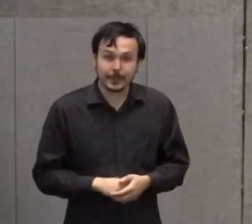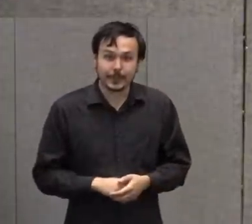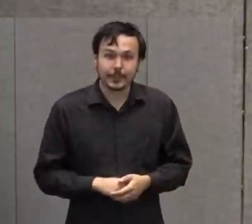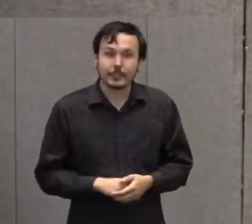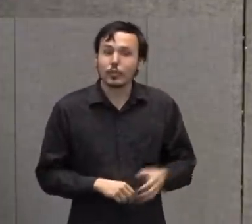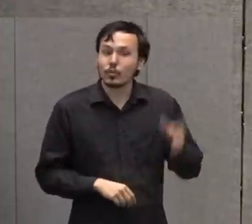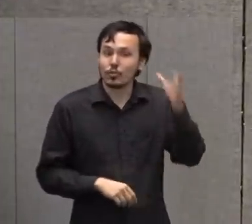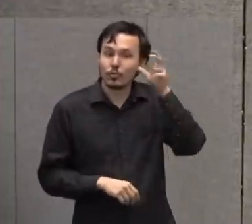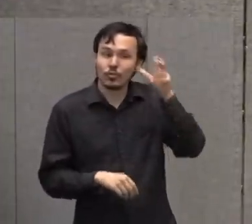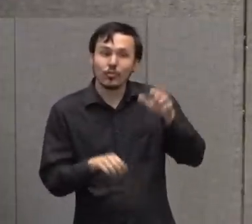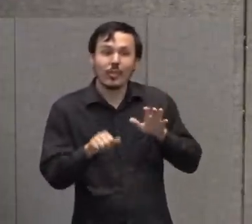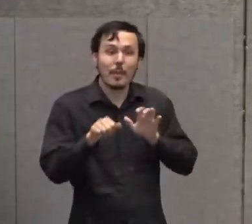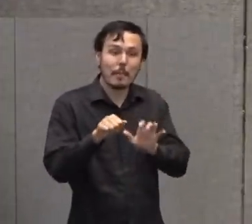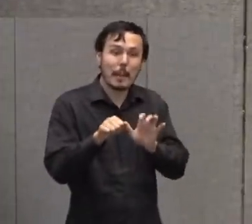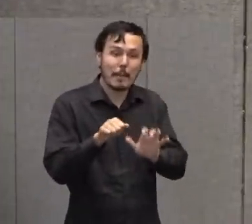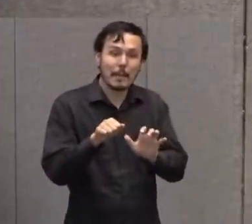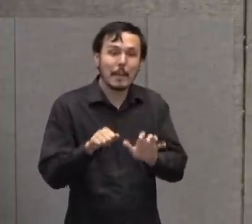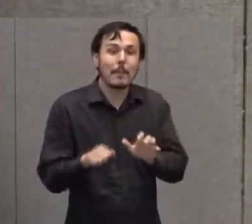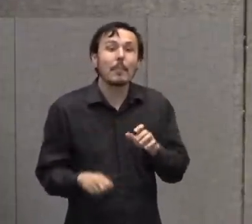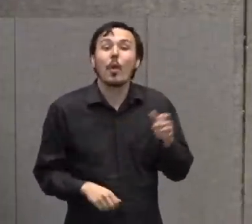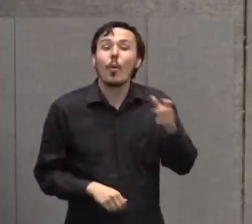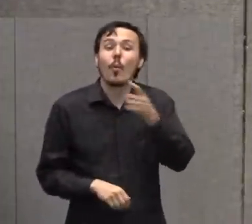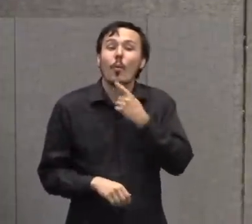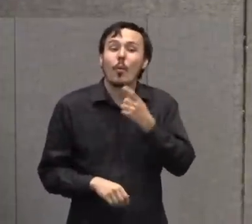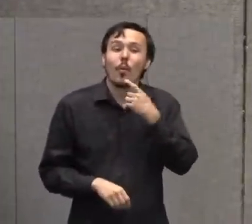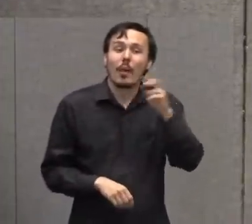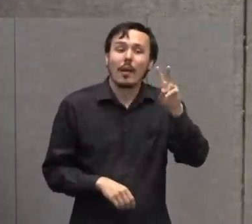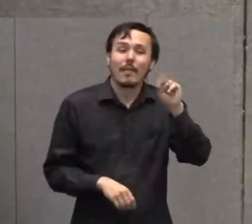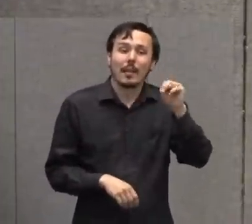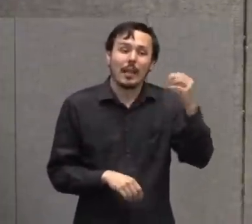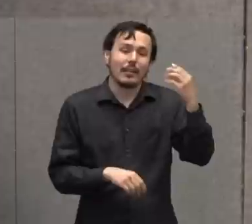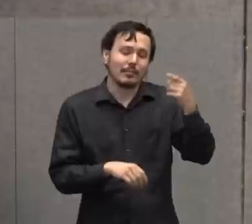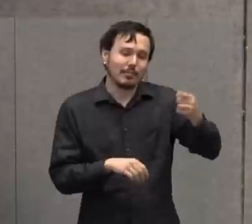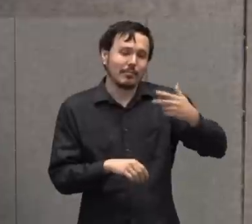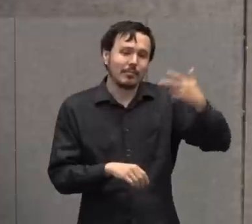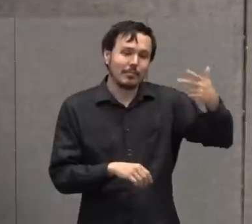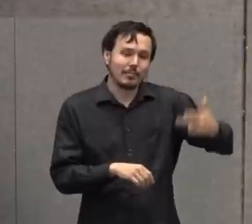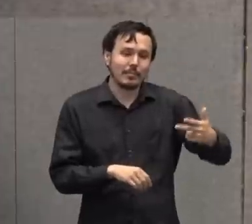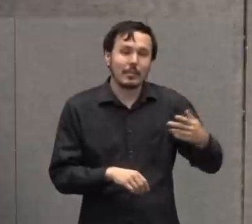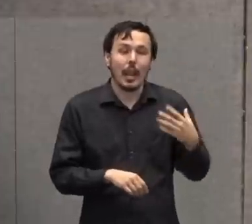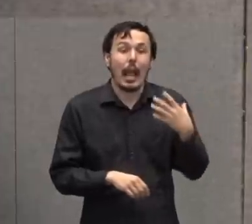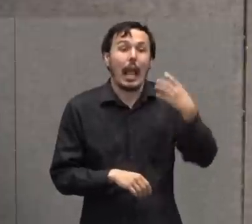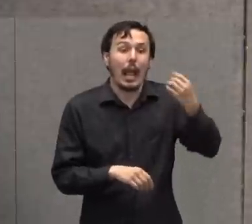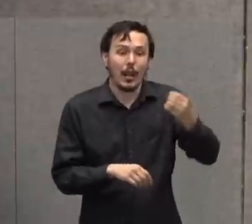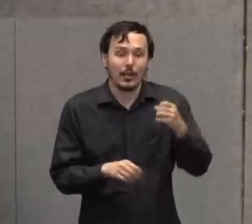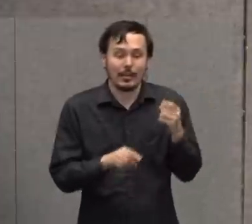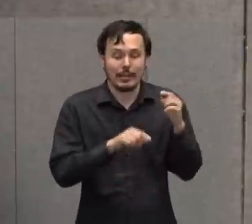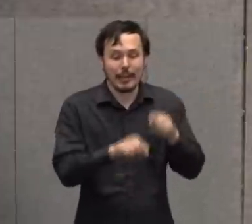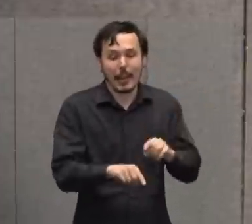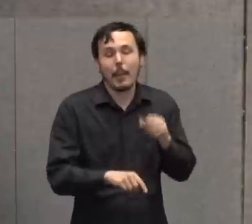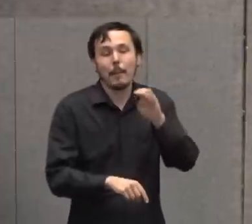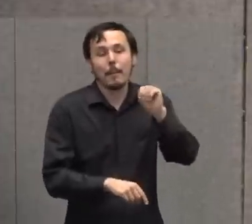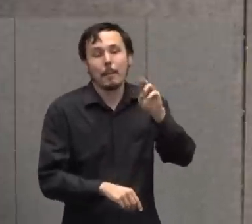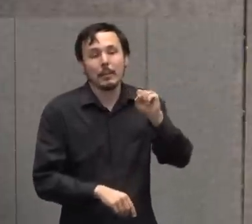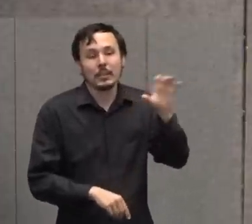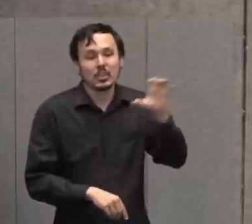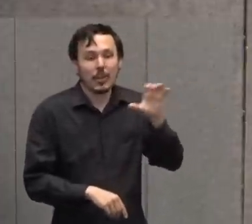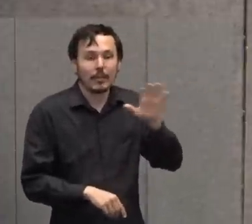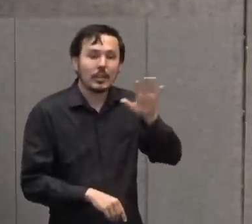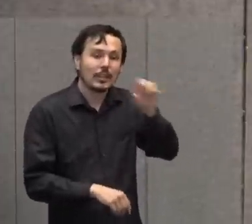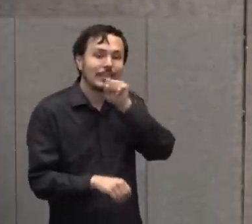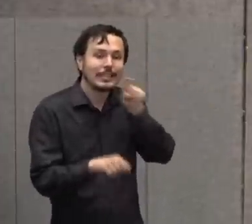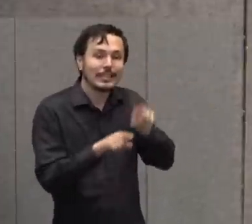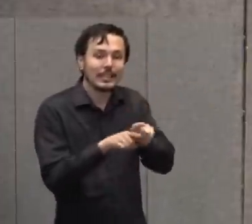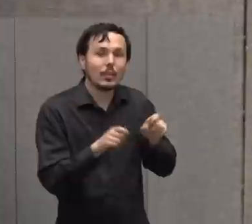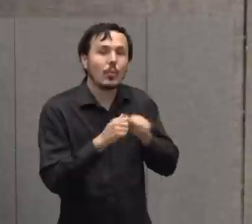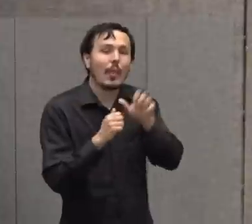Beep, beep. A big red van was parked at the curb. Out jumped Mrs. Comfort's sister with her husband and their triplets.